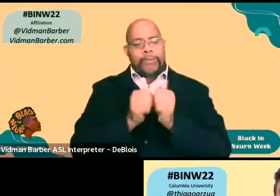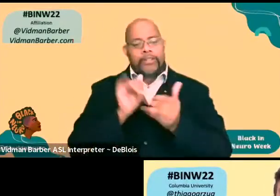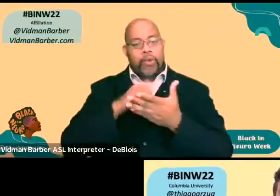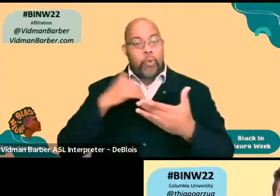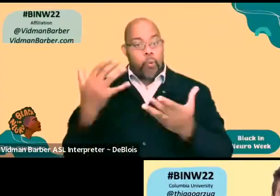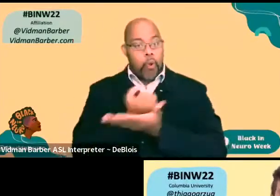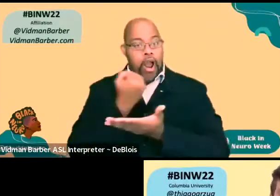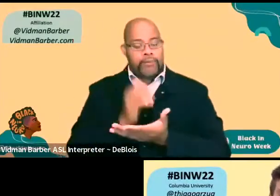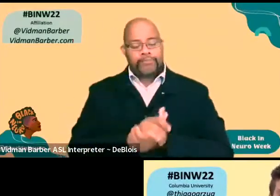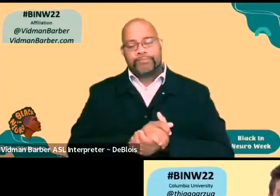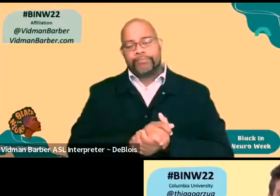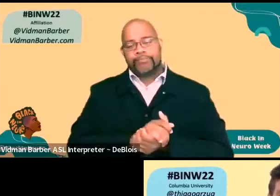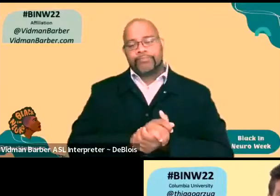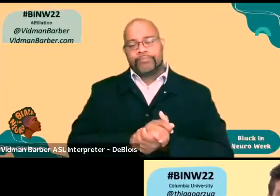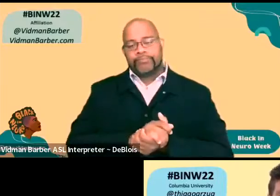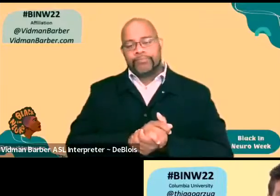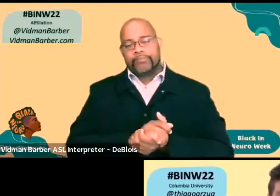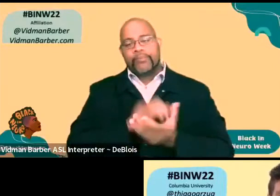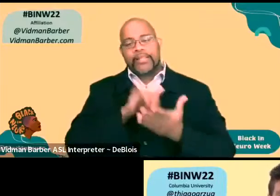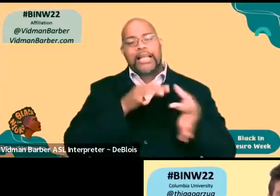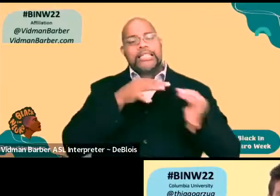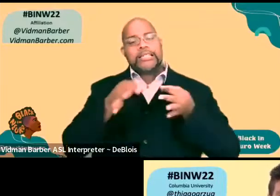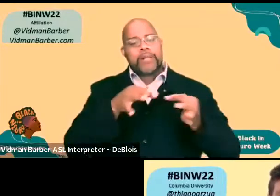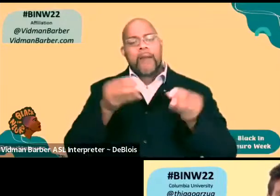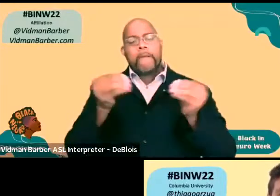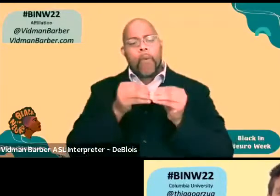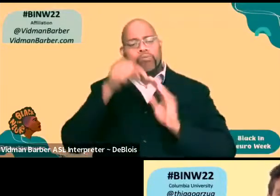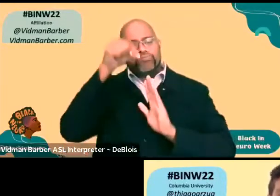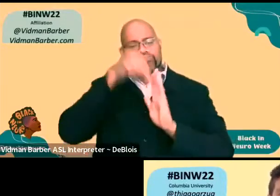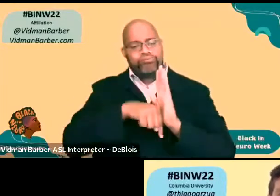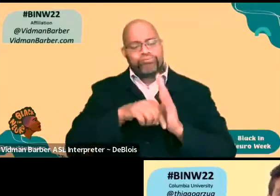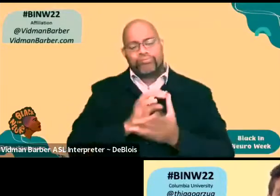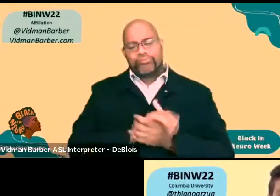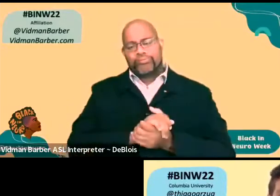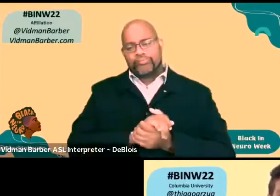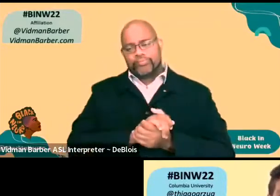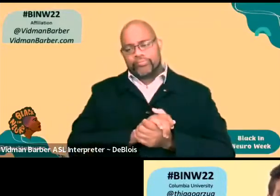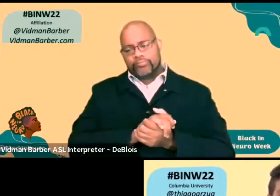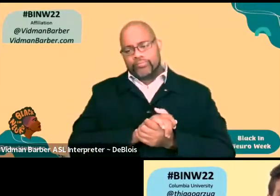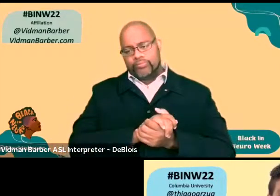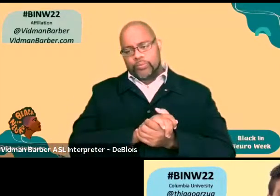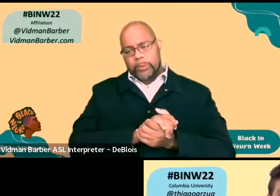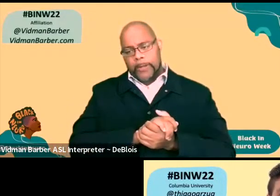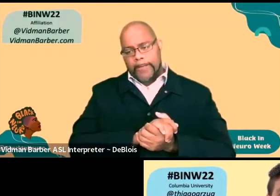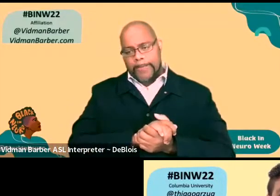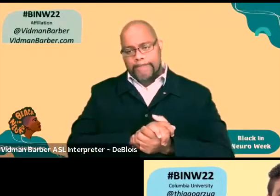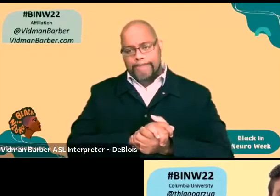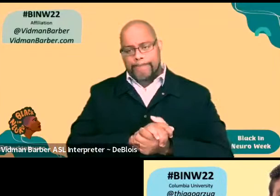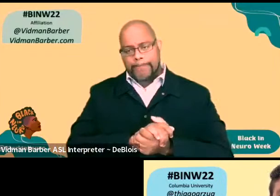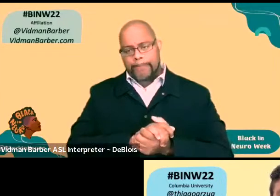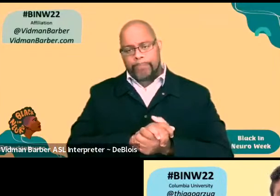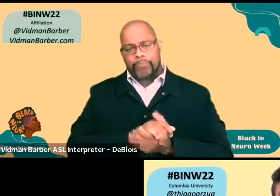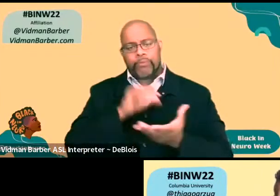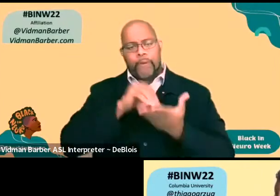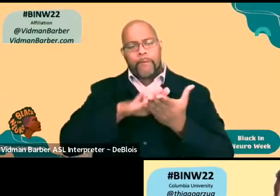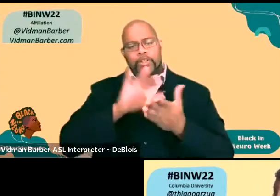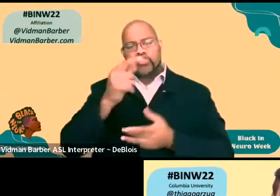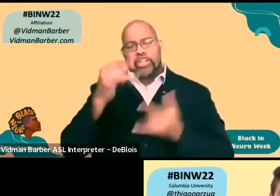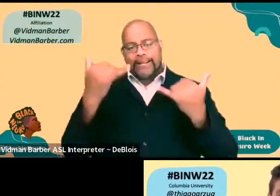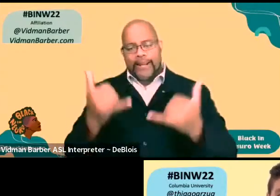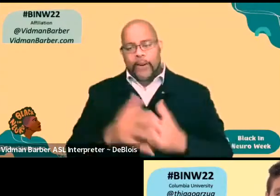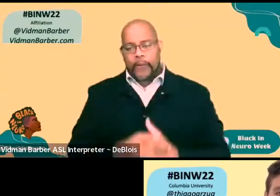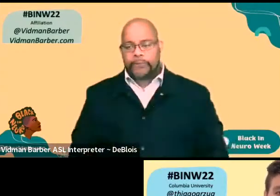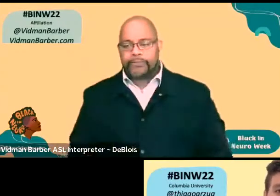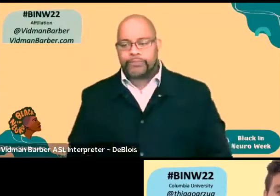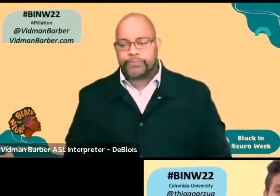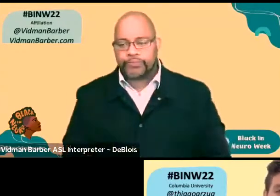won that explains it a little bit more, including our, let me put it in the chat right now.